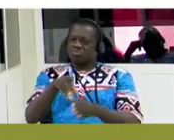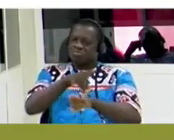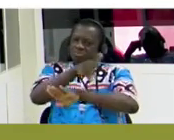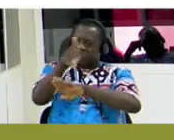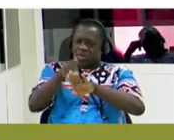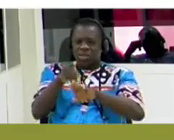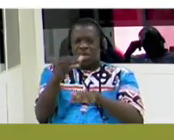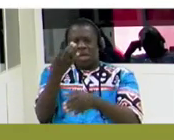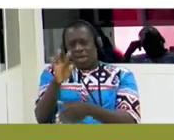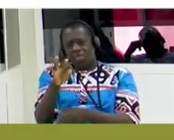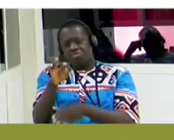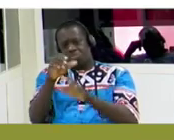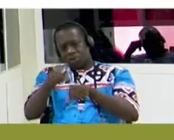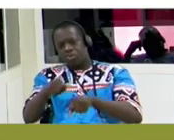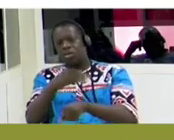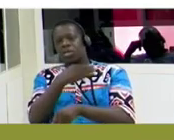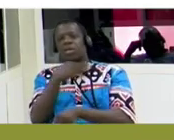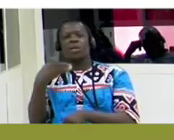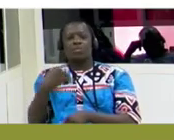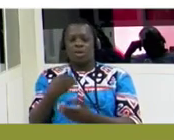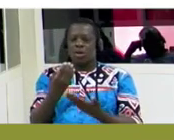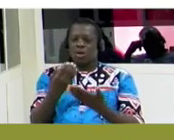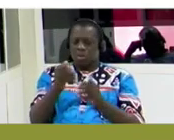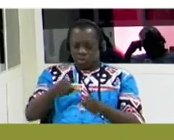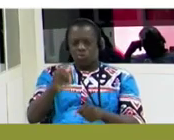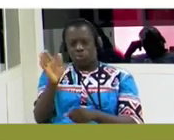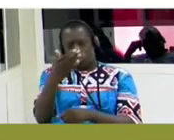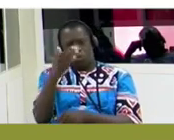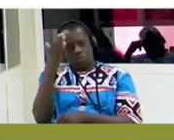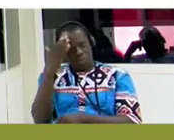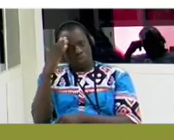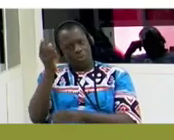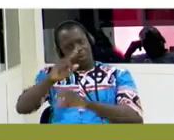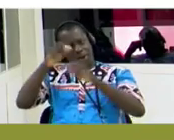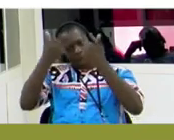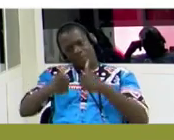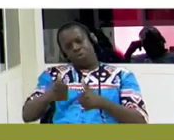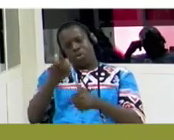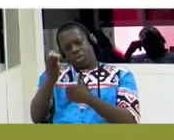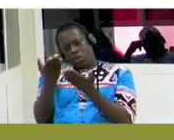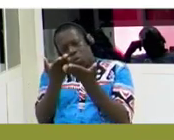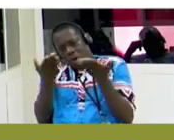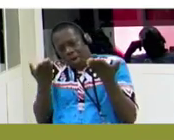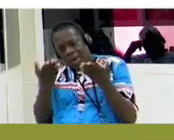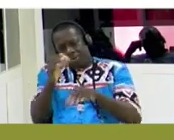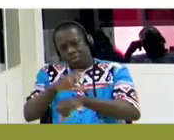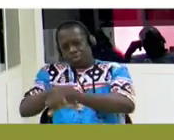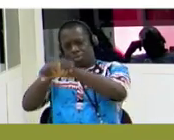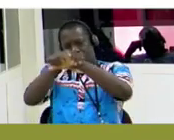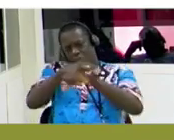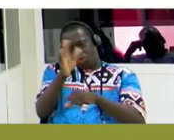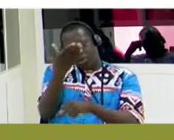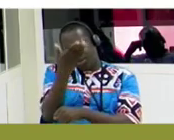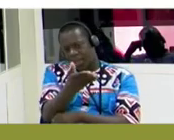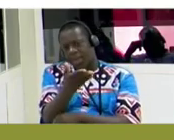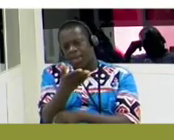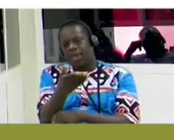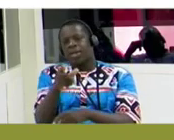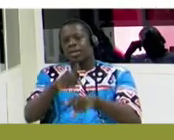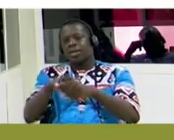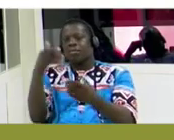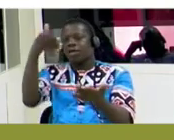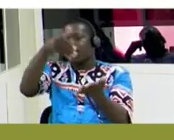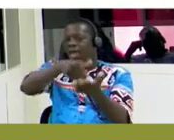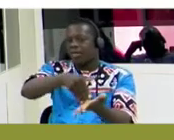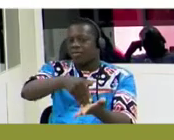to be killed, I have to go and know what is happening. That's what took me there. So eventually when I reached, they deployed me